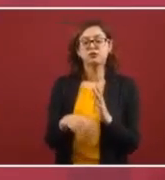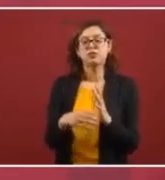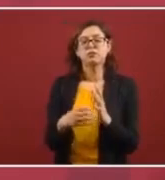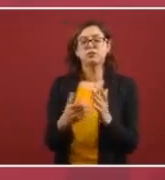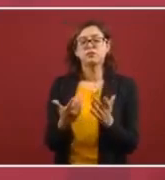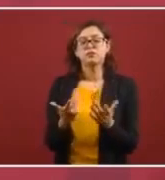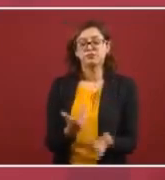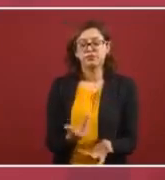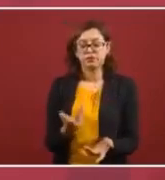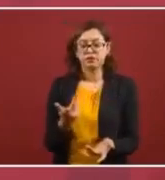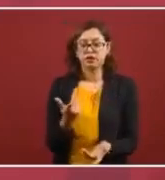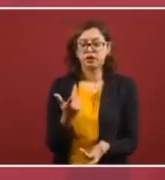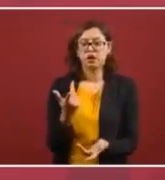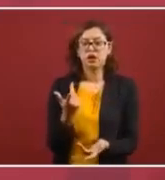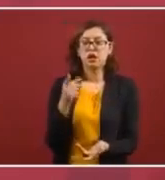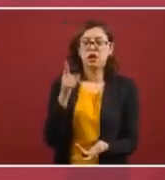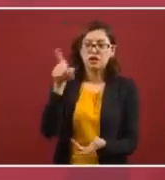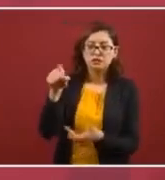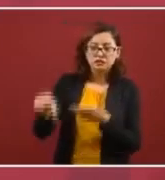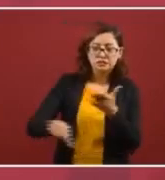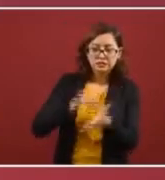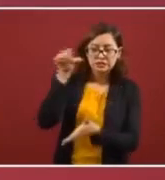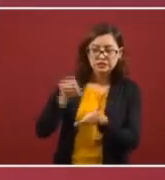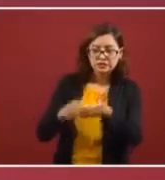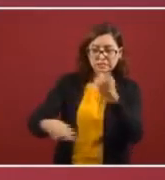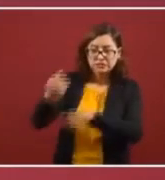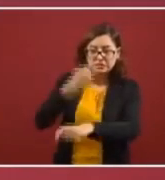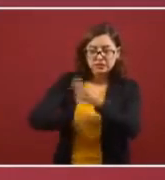were delivered